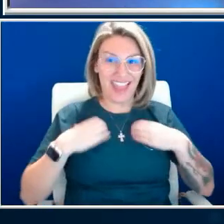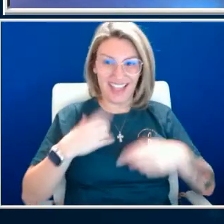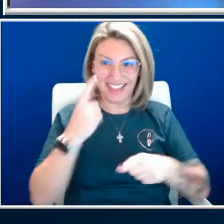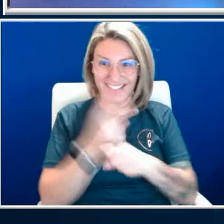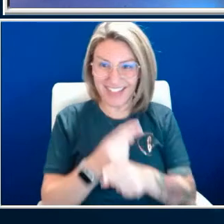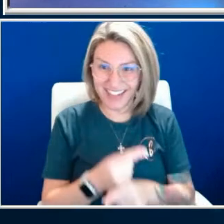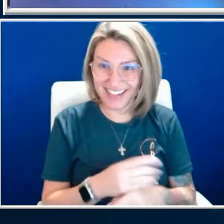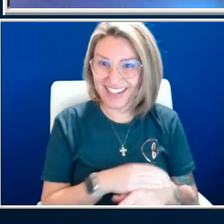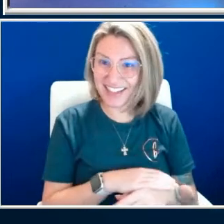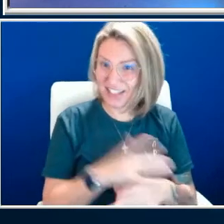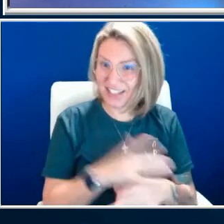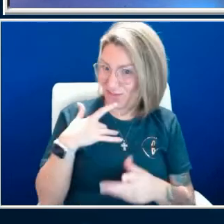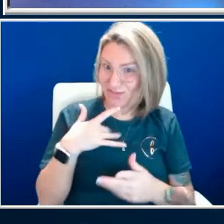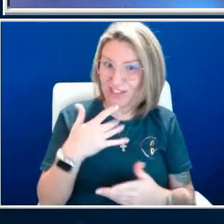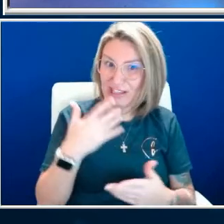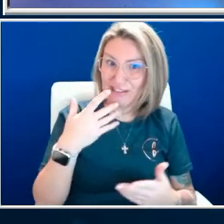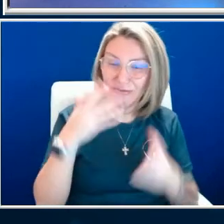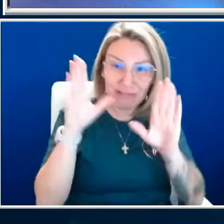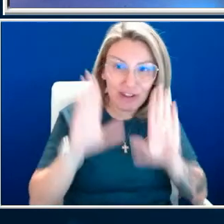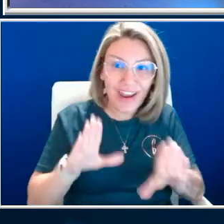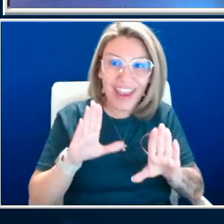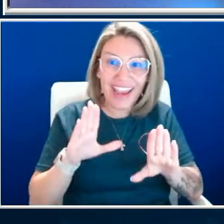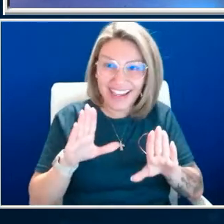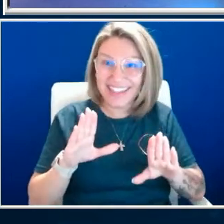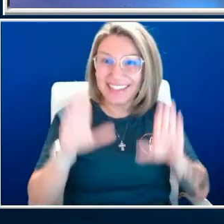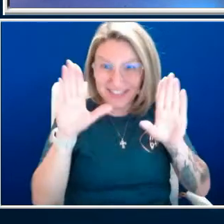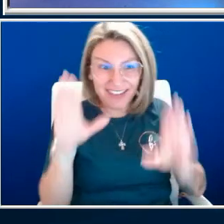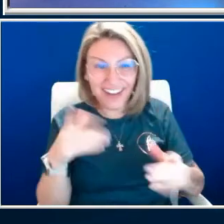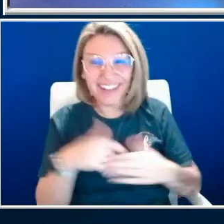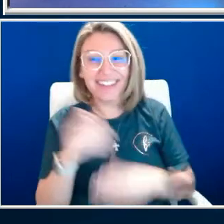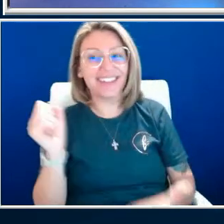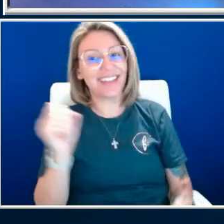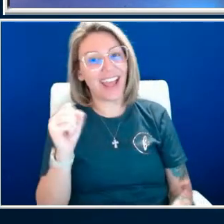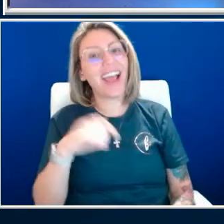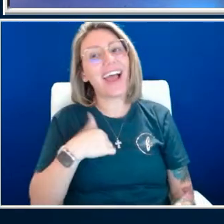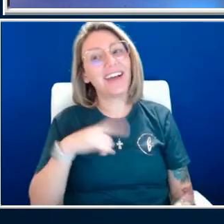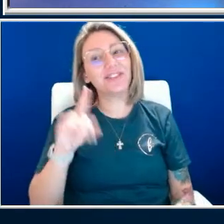feel great on top of great. I do. I